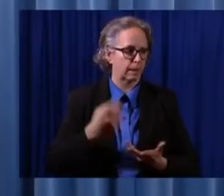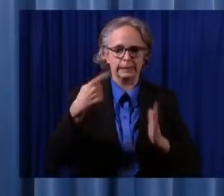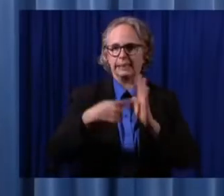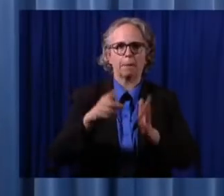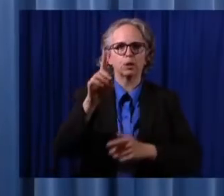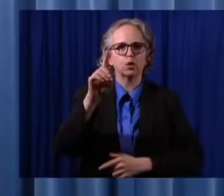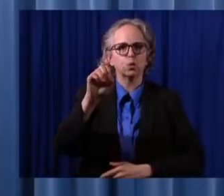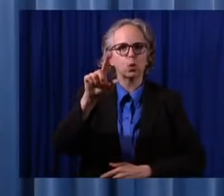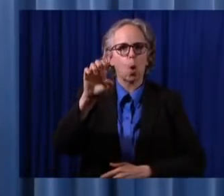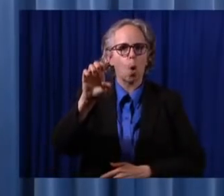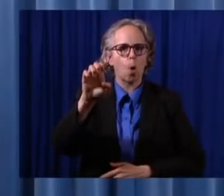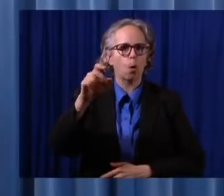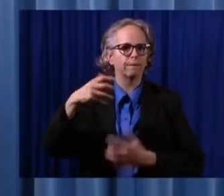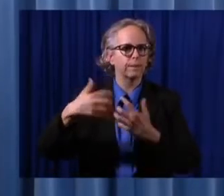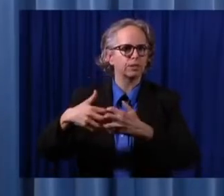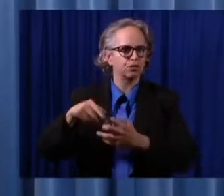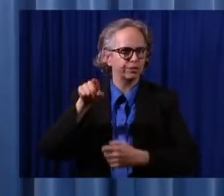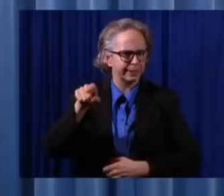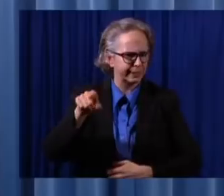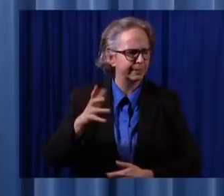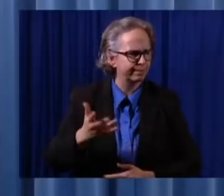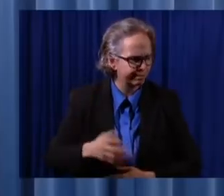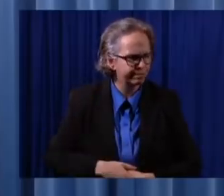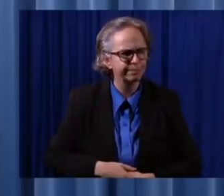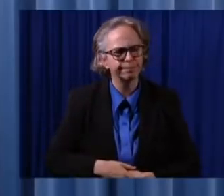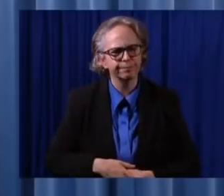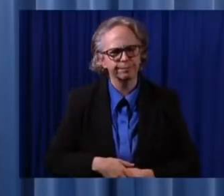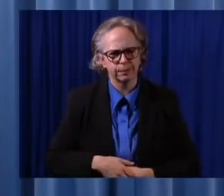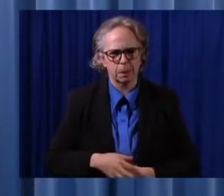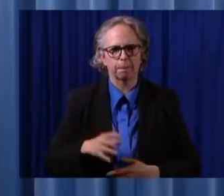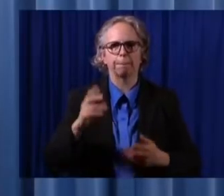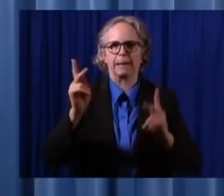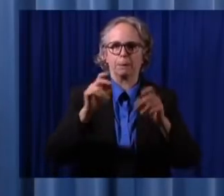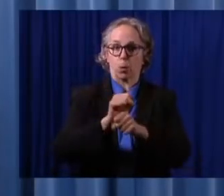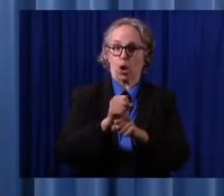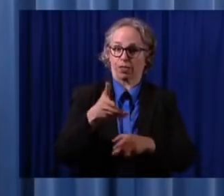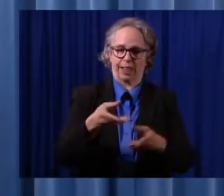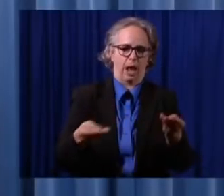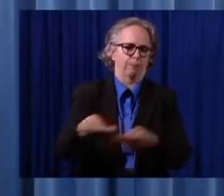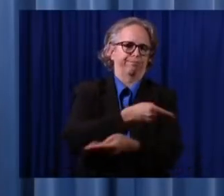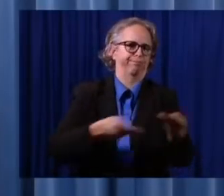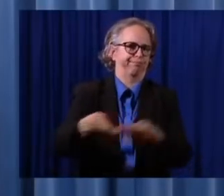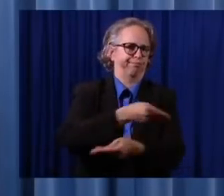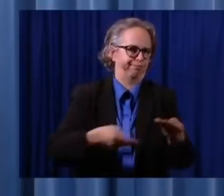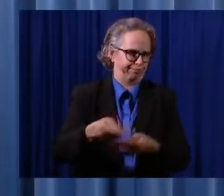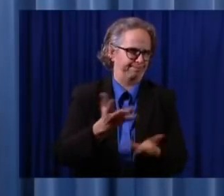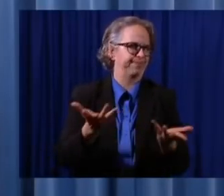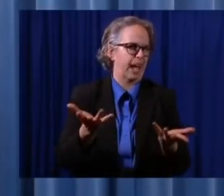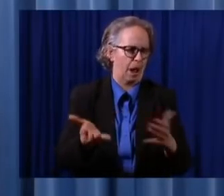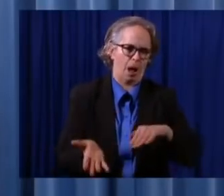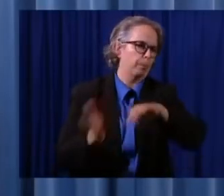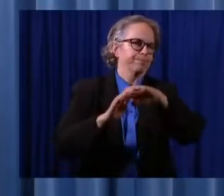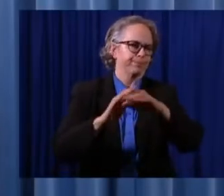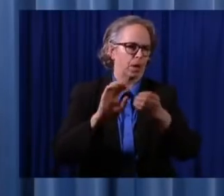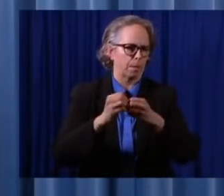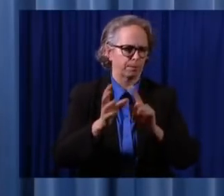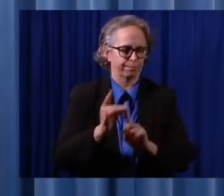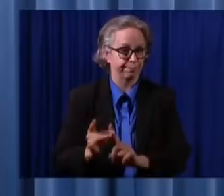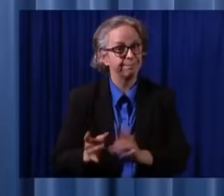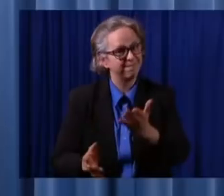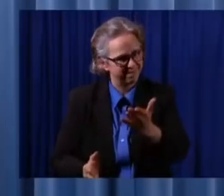example. But a lot of times the health experts tell me that also indicates that you have community spread